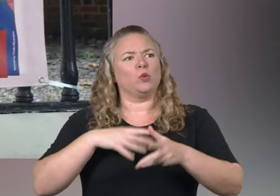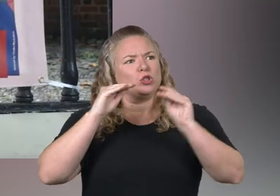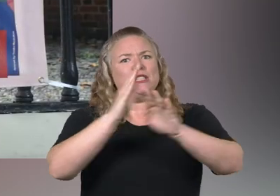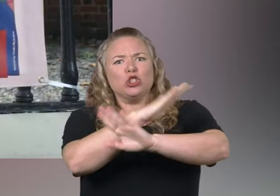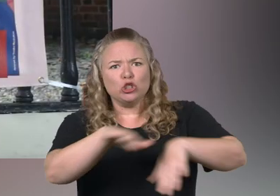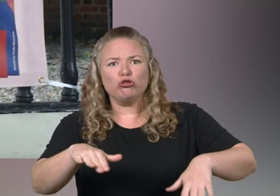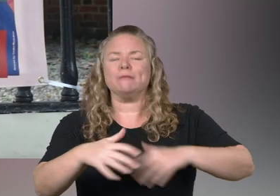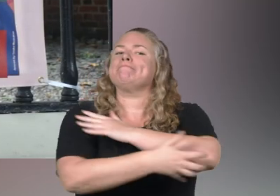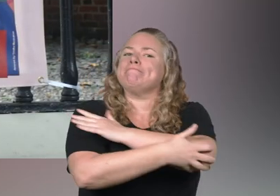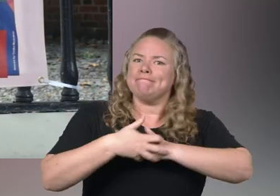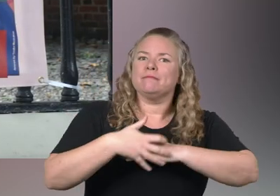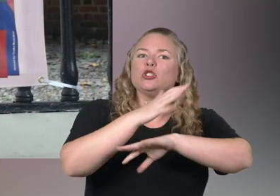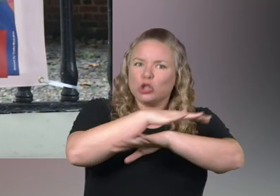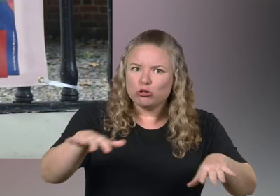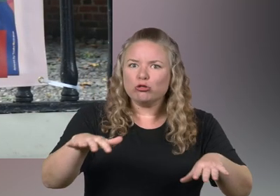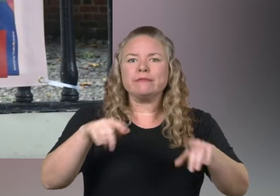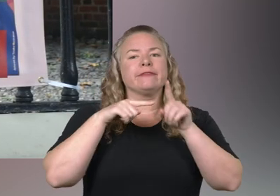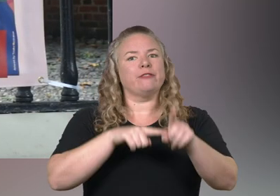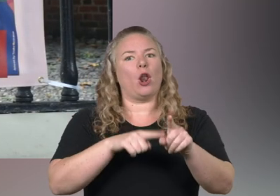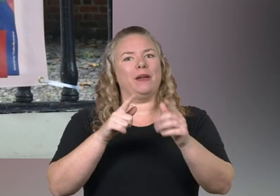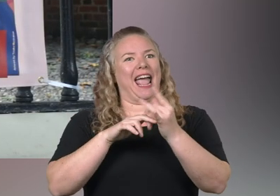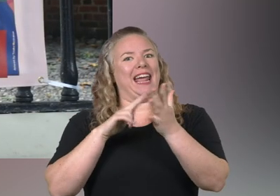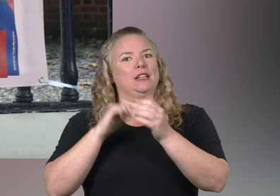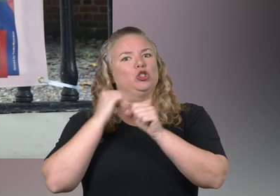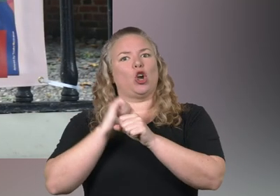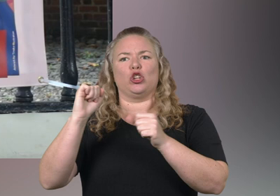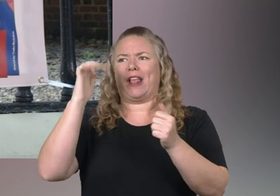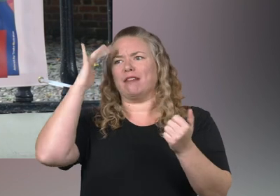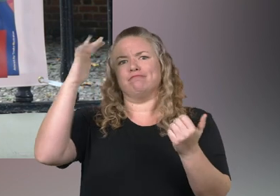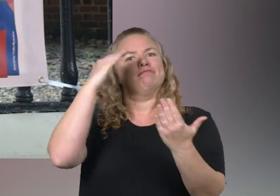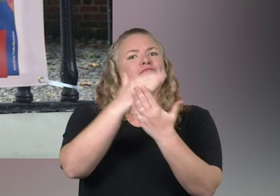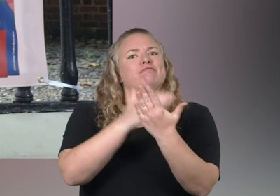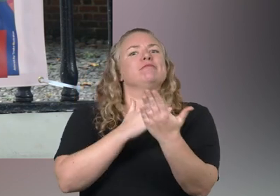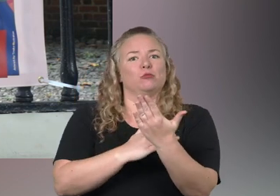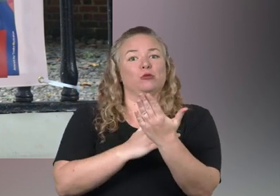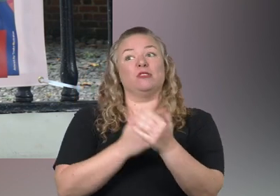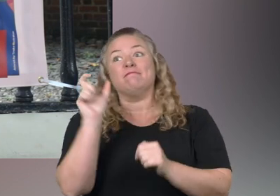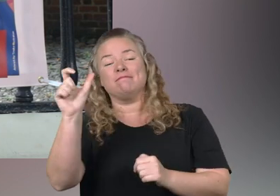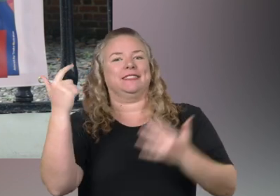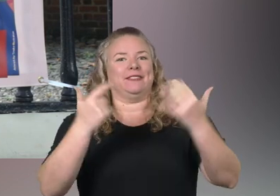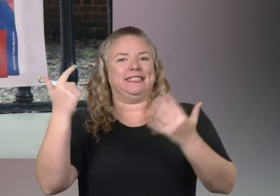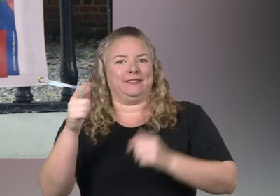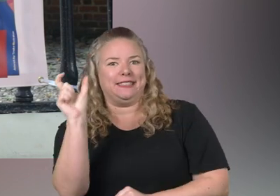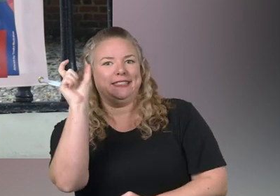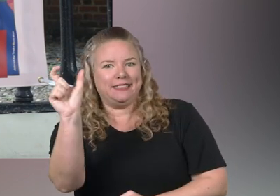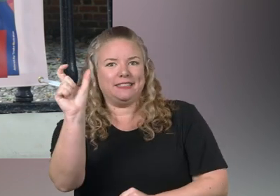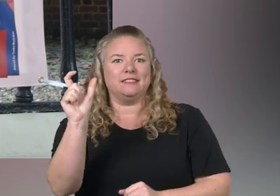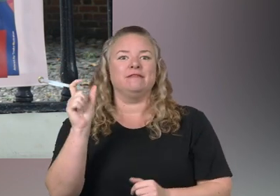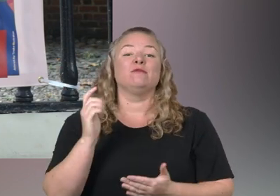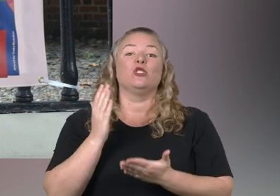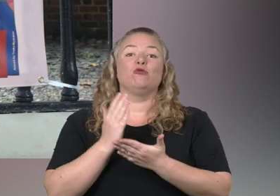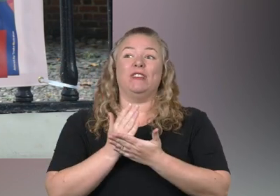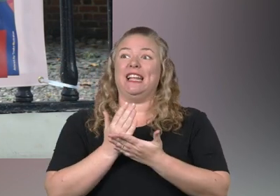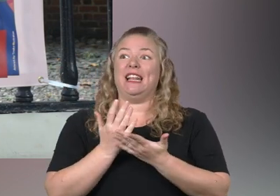set up by the Anglican Church to teach children, destitute children, in the principles of the Anglican